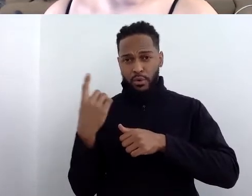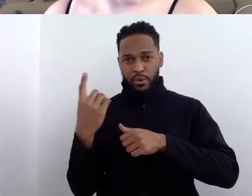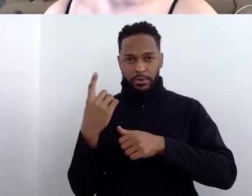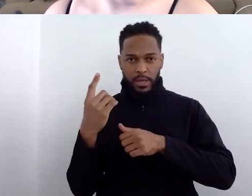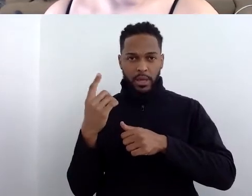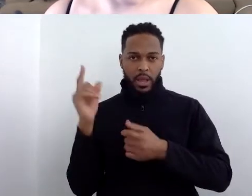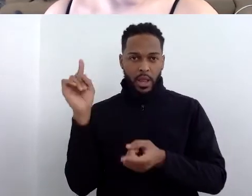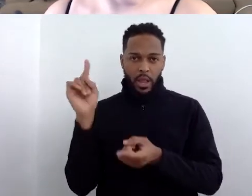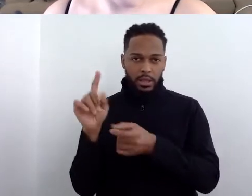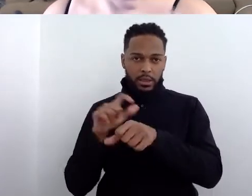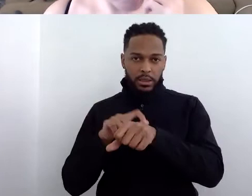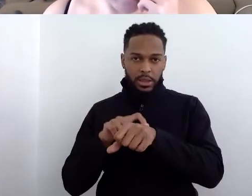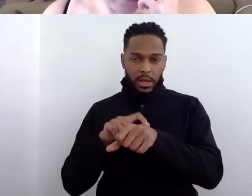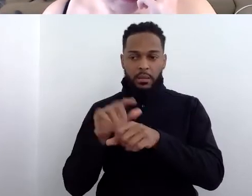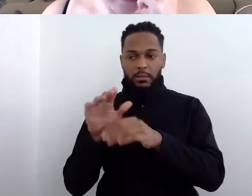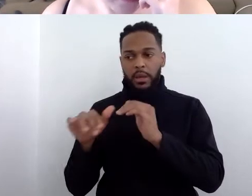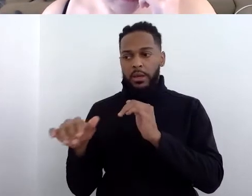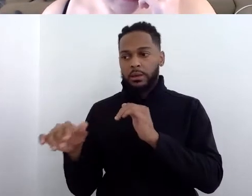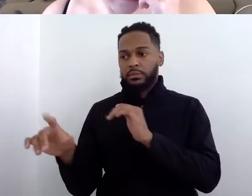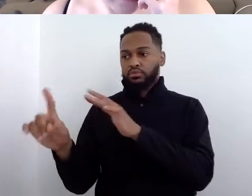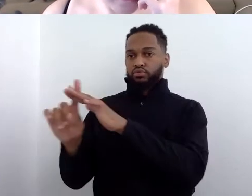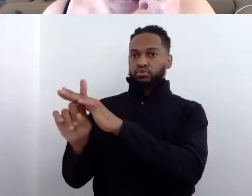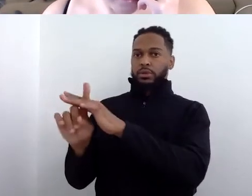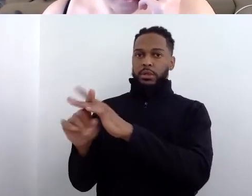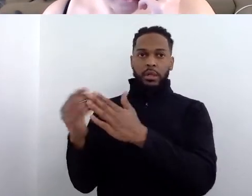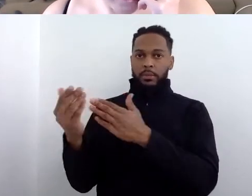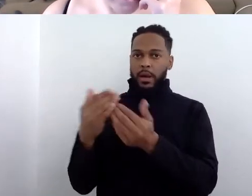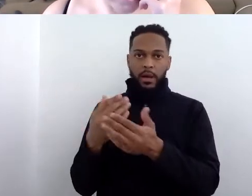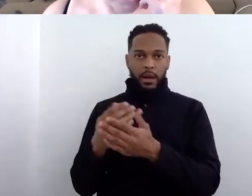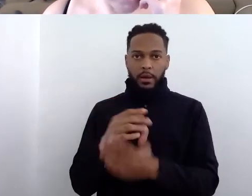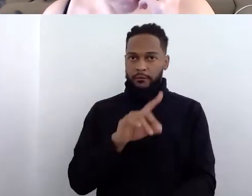person, even if you kind of go through the same questions.